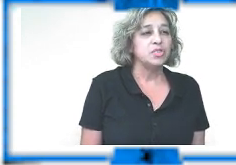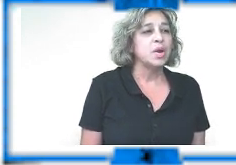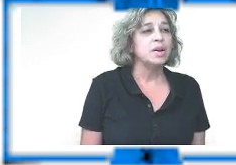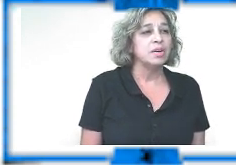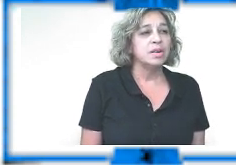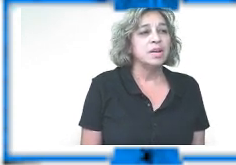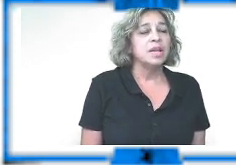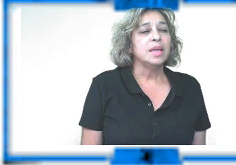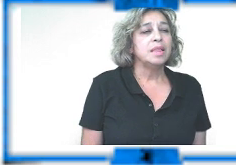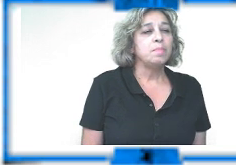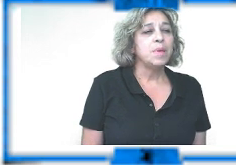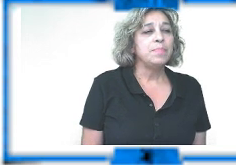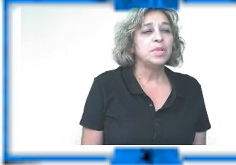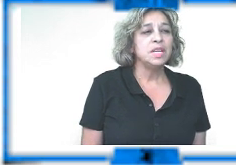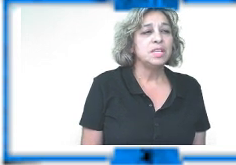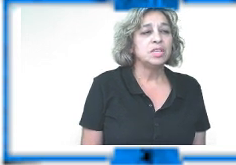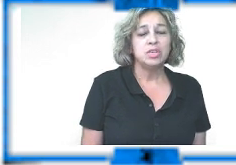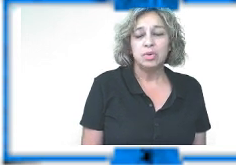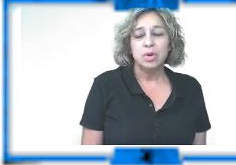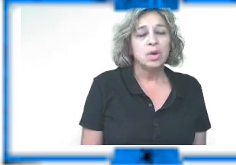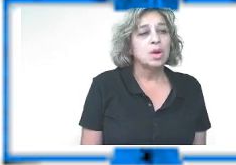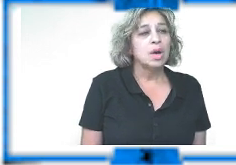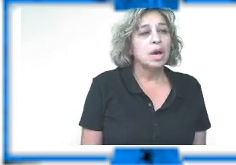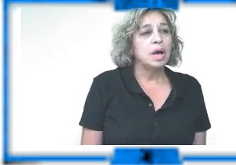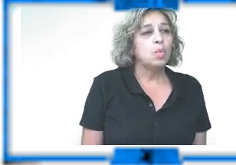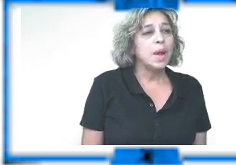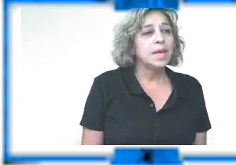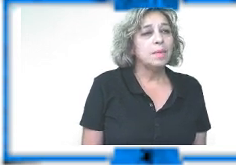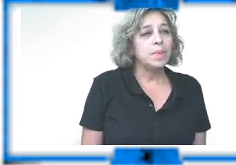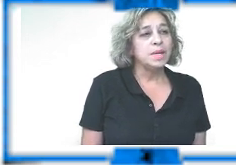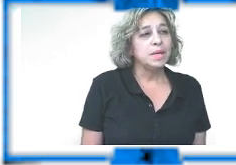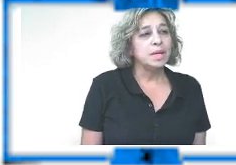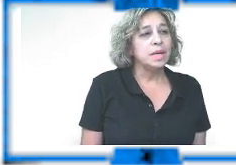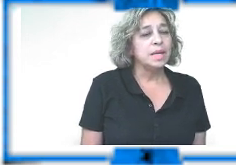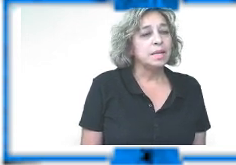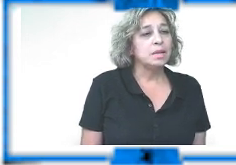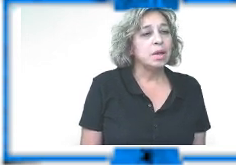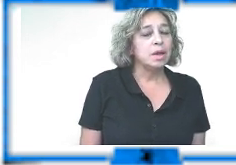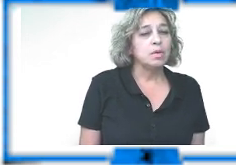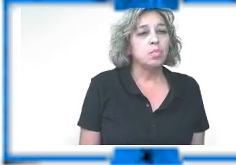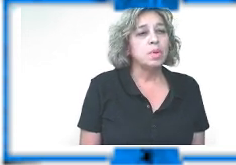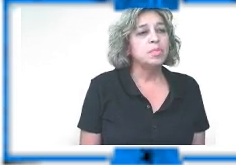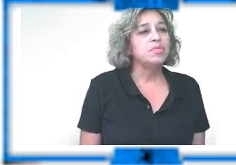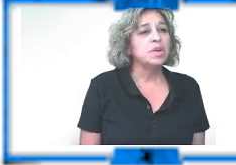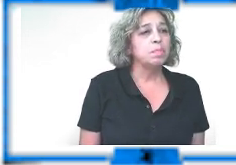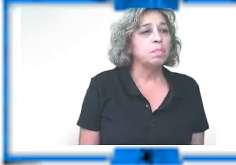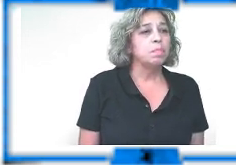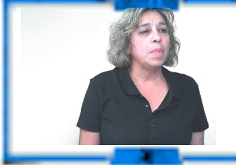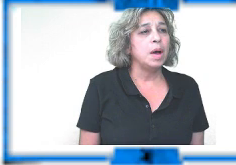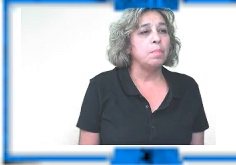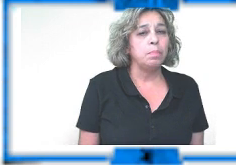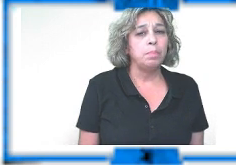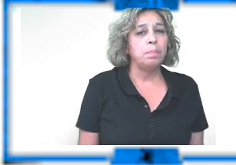and a traitor. The people need to wake up and remove their